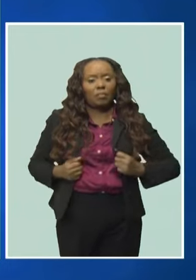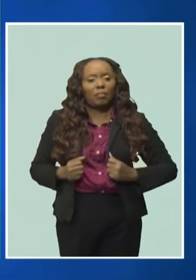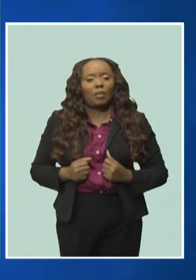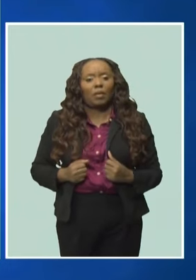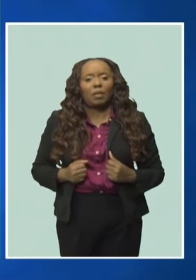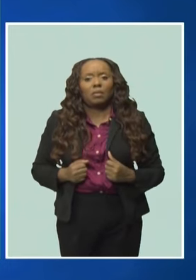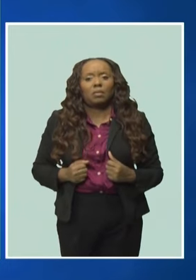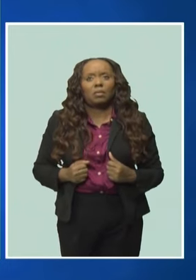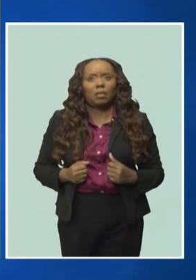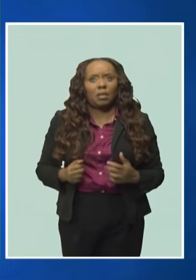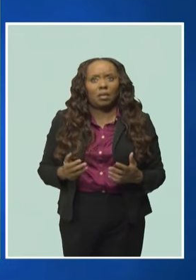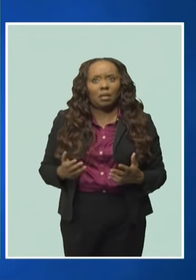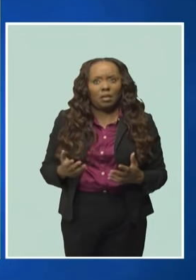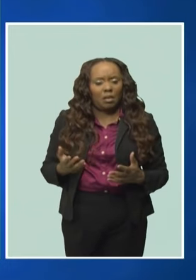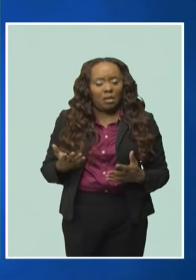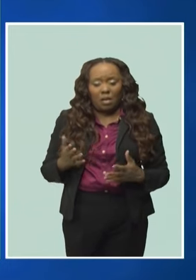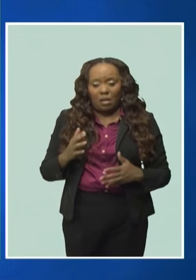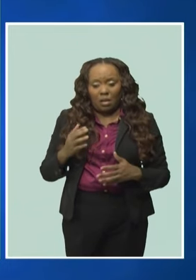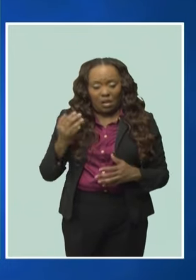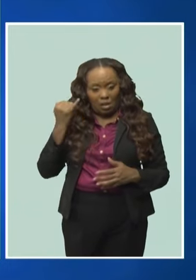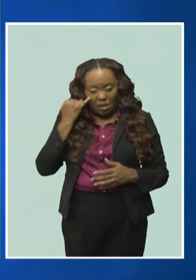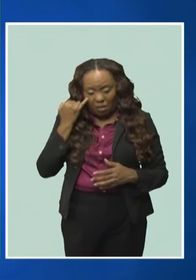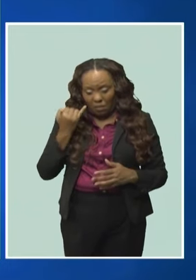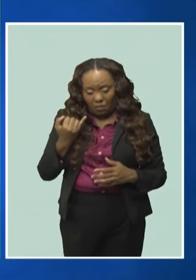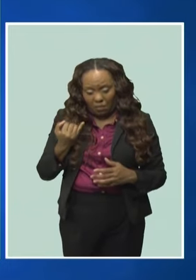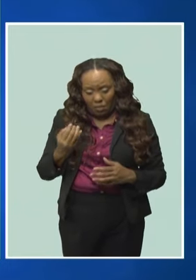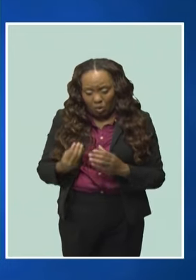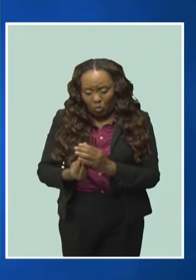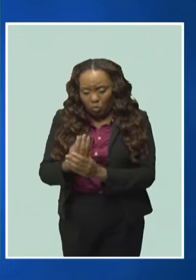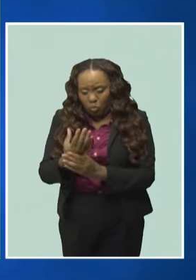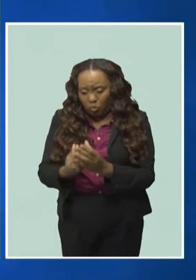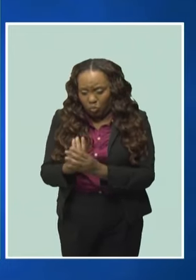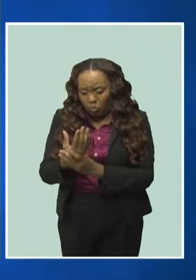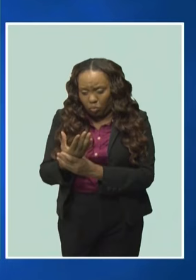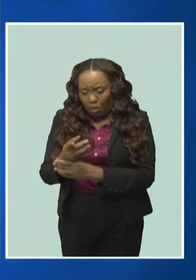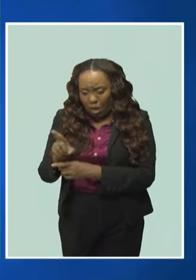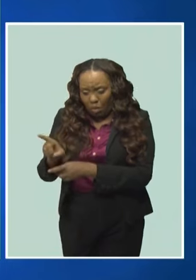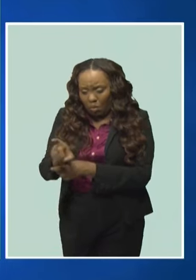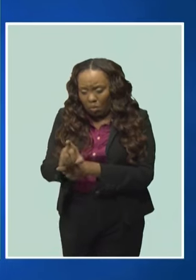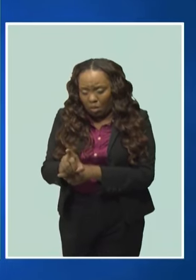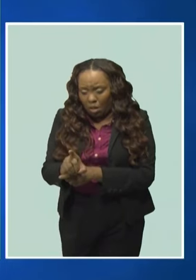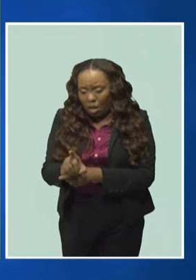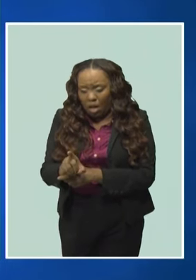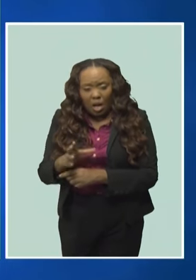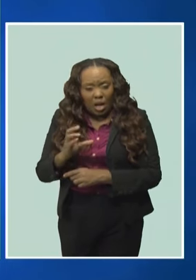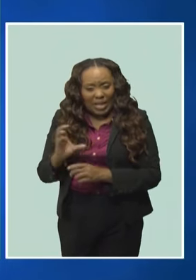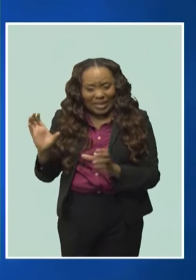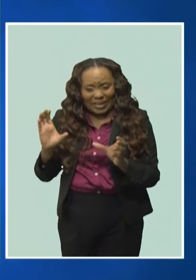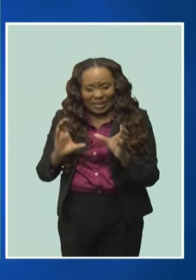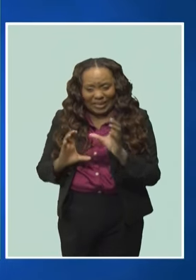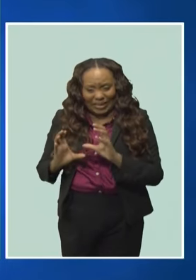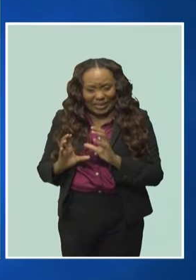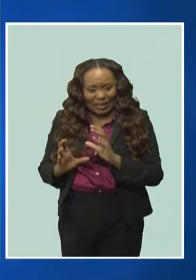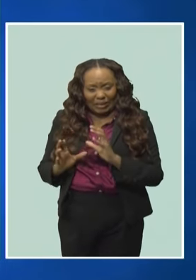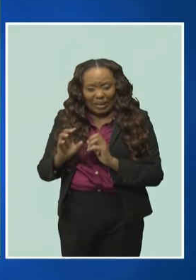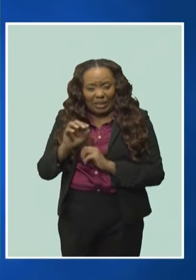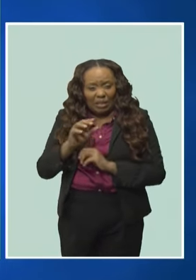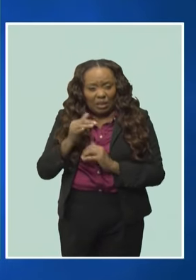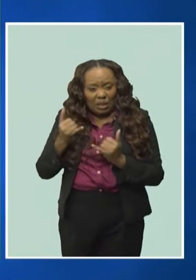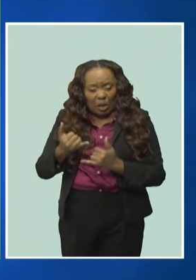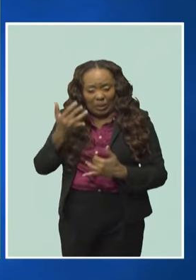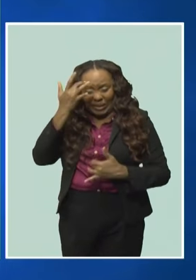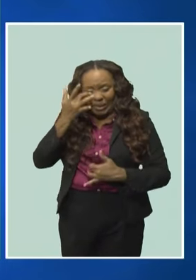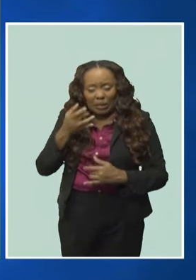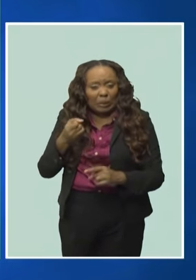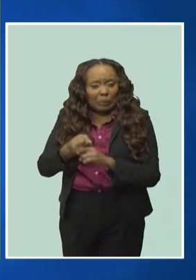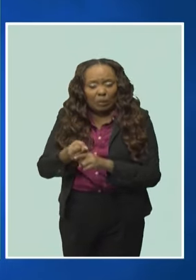can get the disease out of the plant. So they've also looked at biotechnology, where they've looked at using